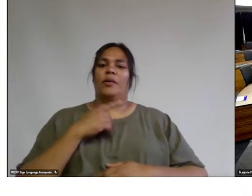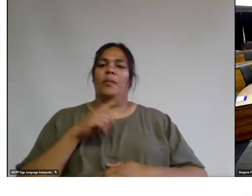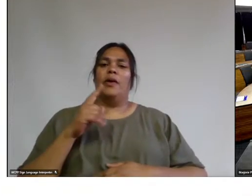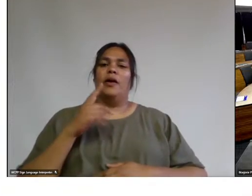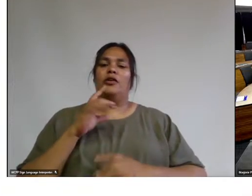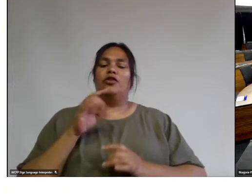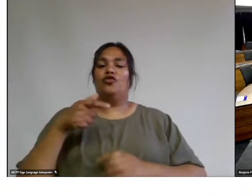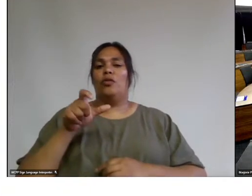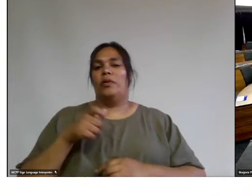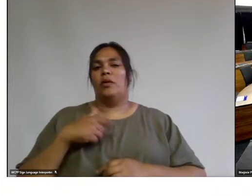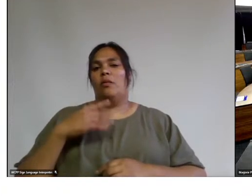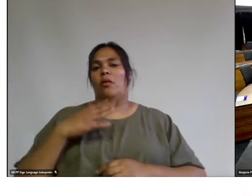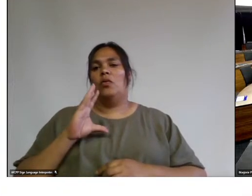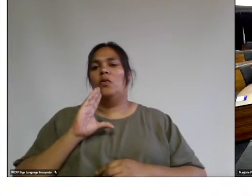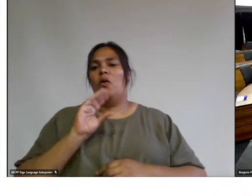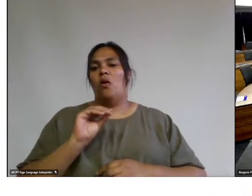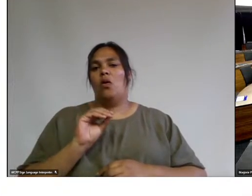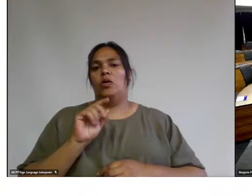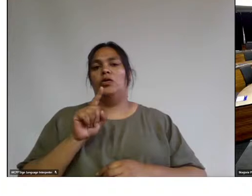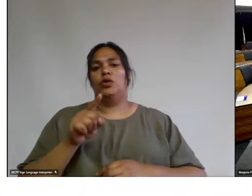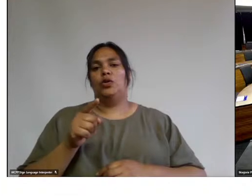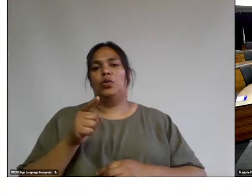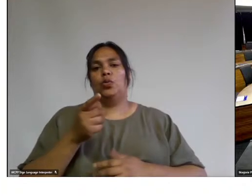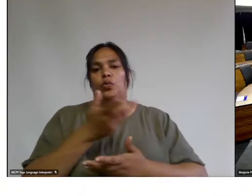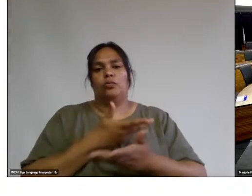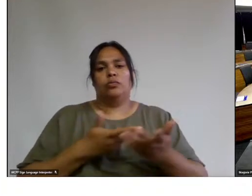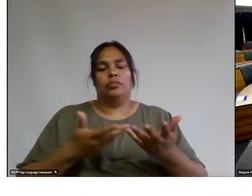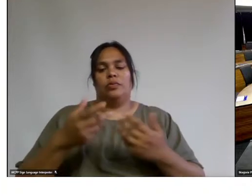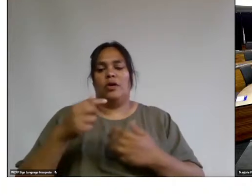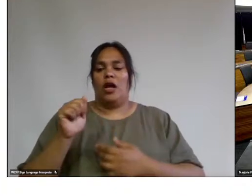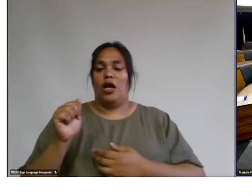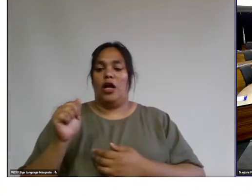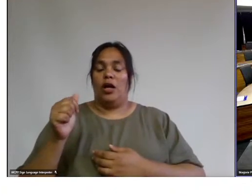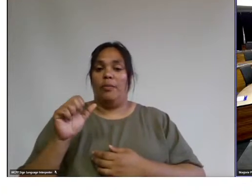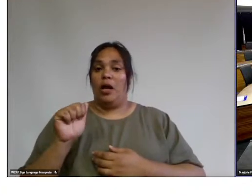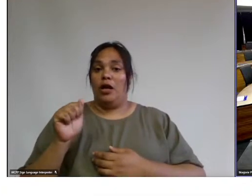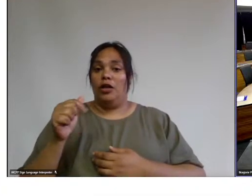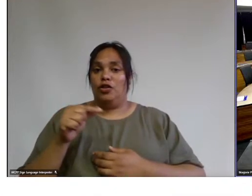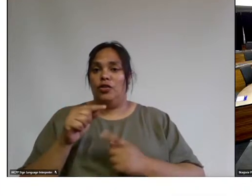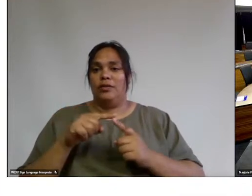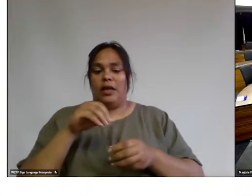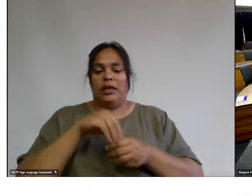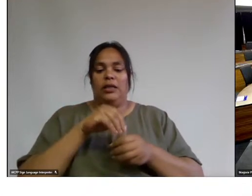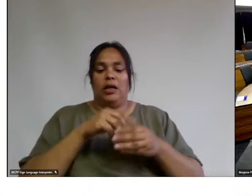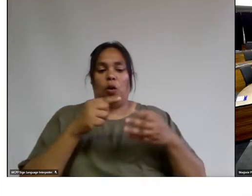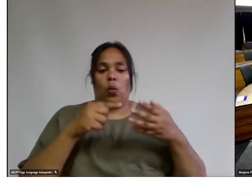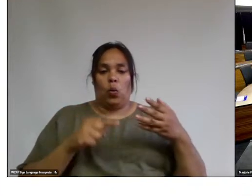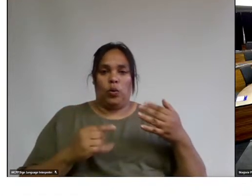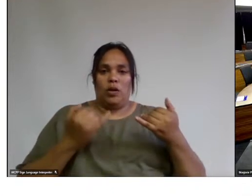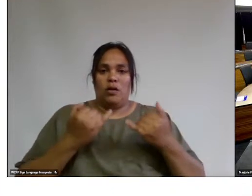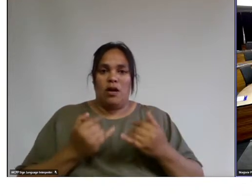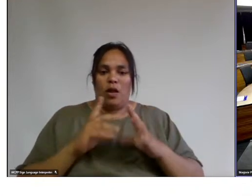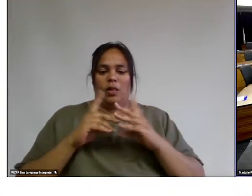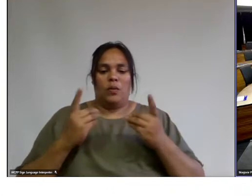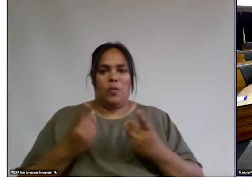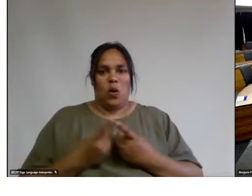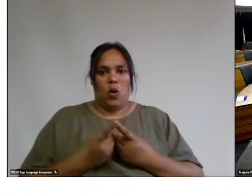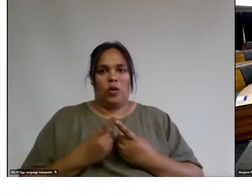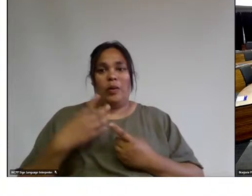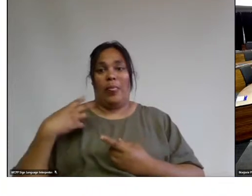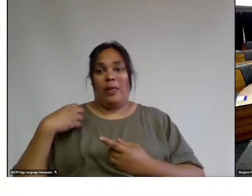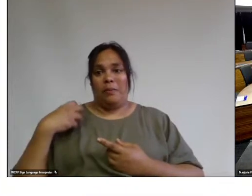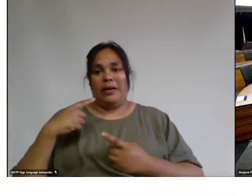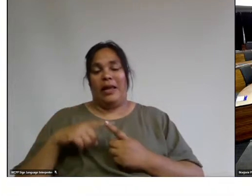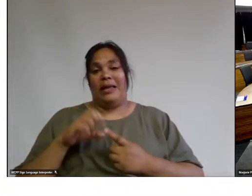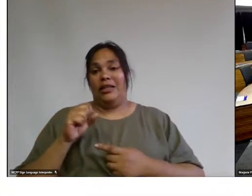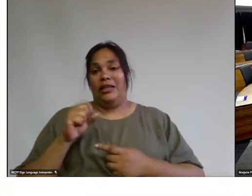start with what we also engage the AG and the internal audit now that the department, the minister and the